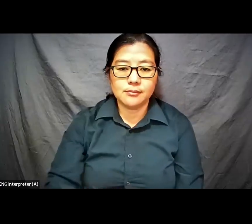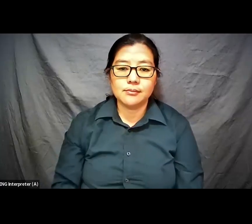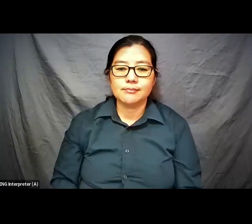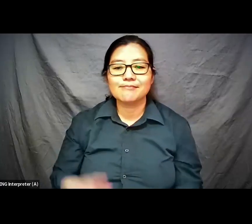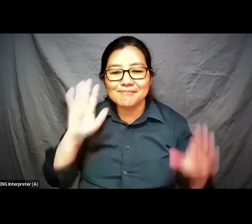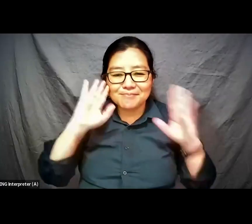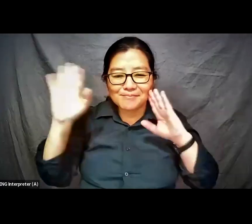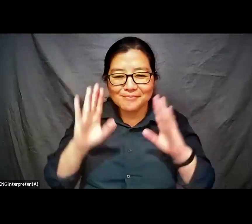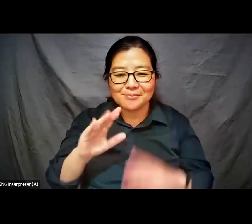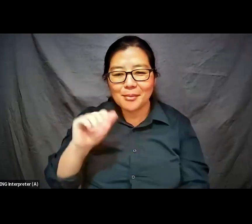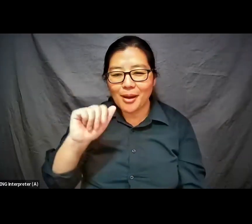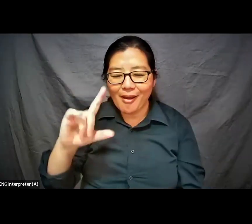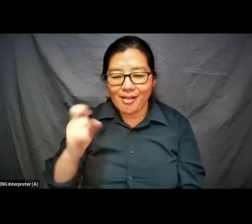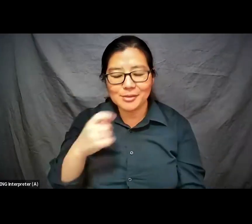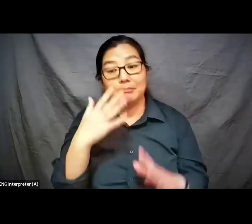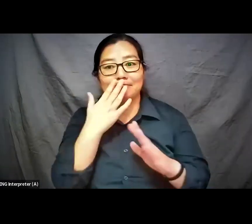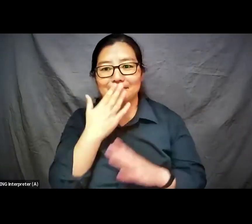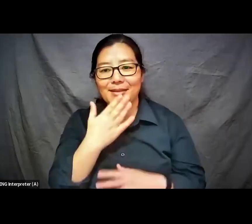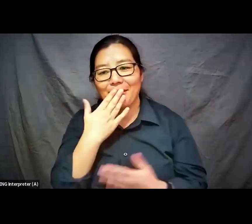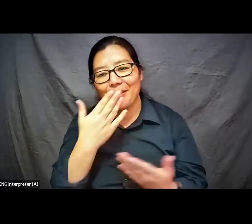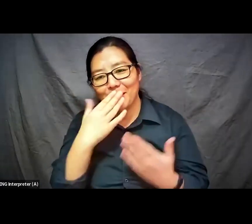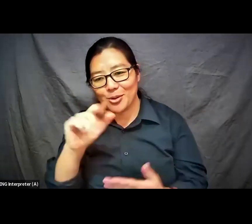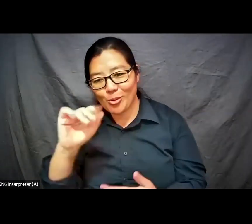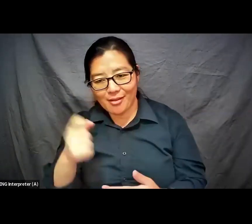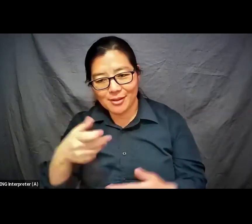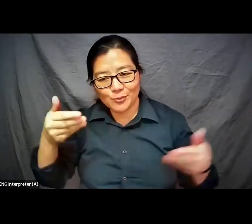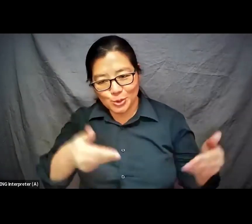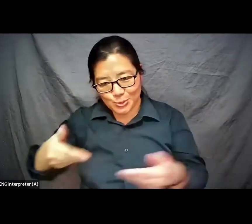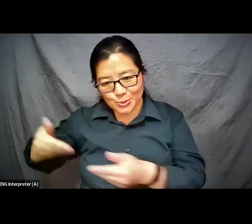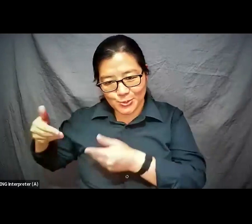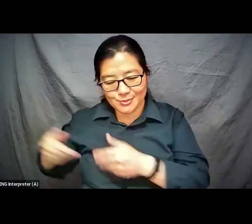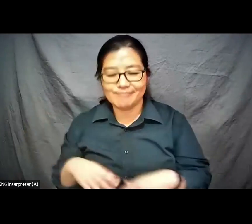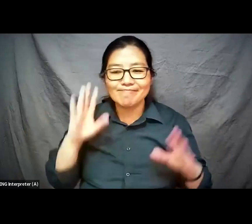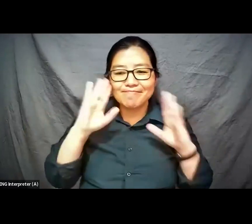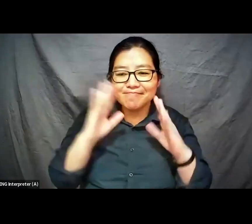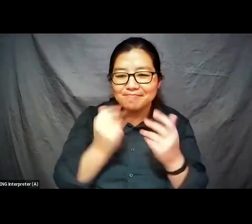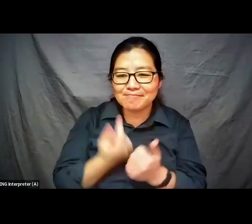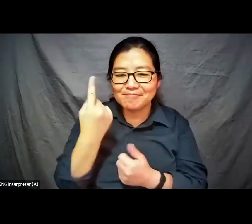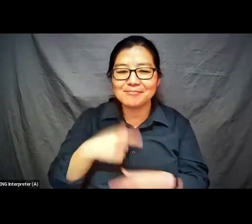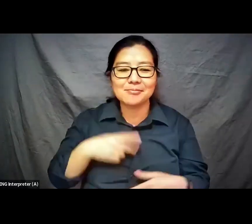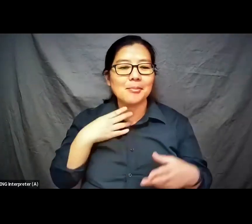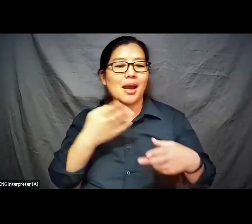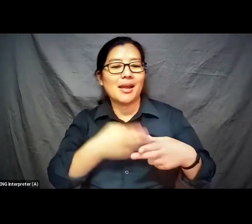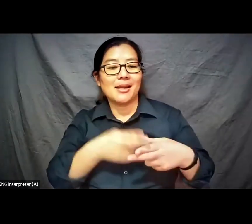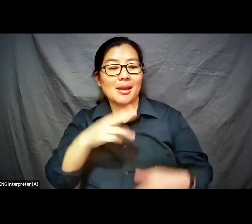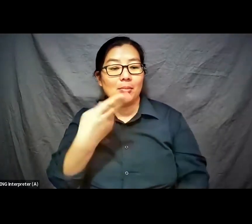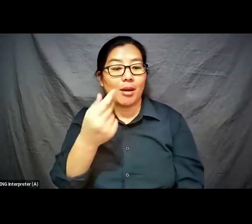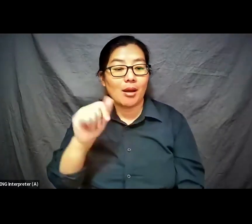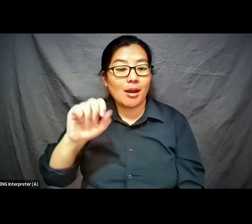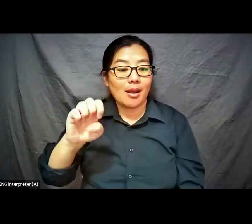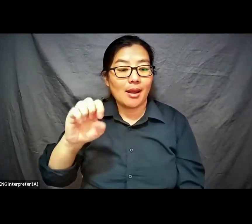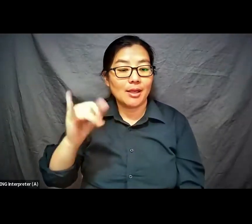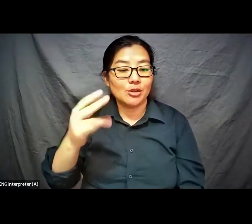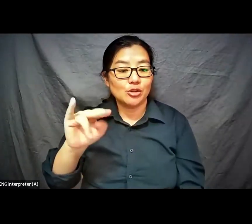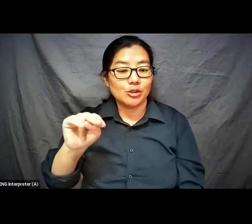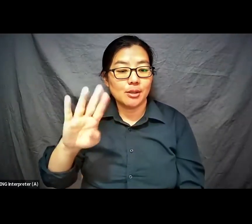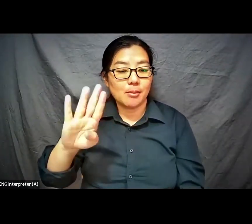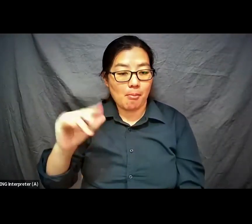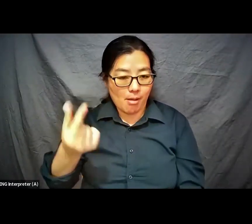Hi, Alex, or thanks, Alex, for introducing us. Hi, everyone. My name is Hejin Kang. I use they and